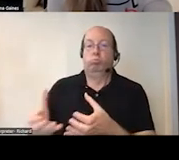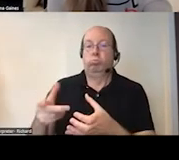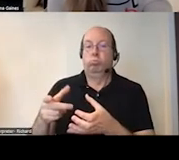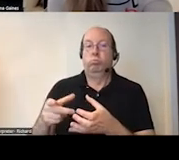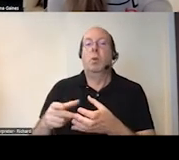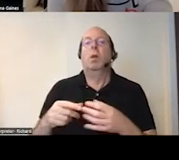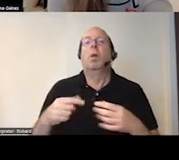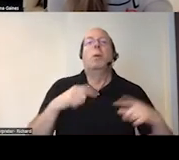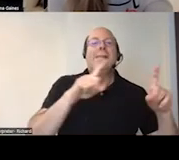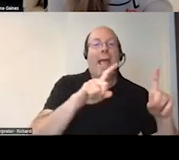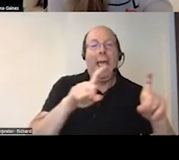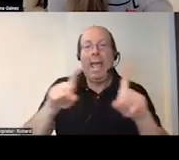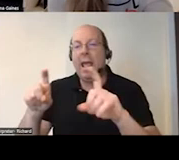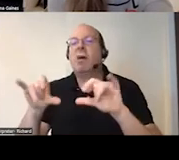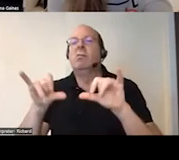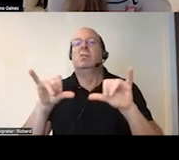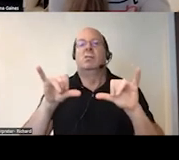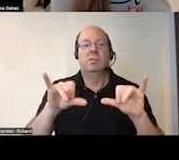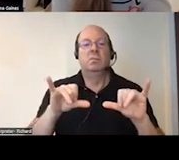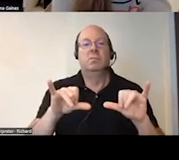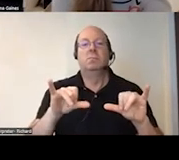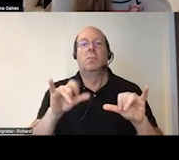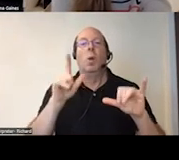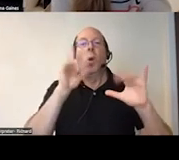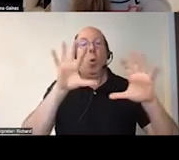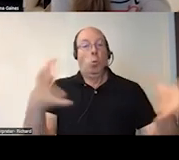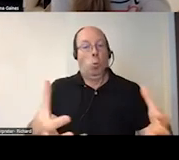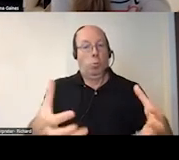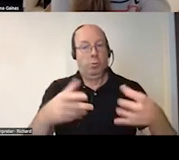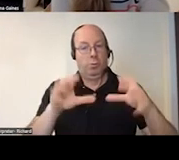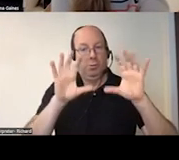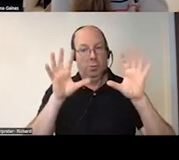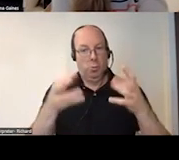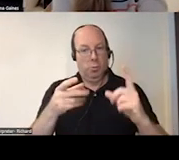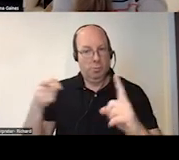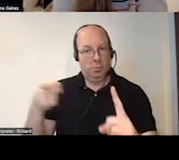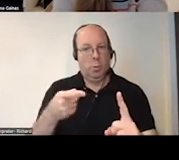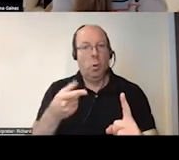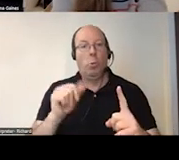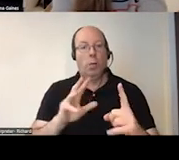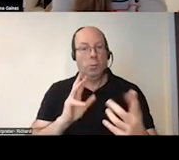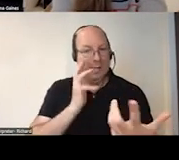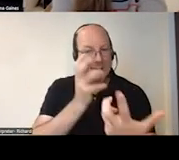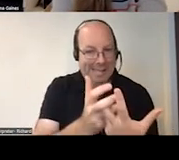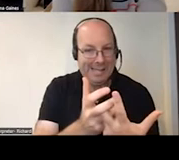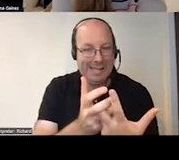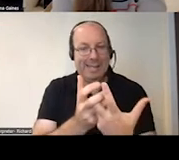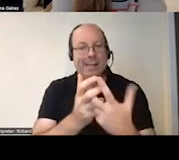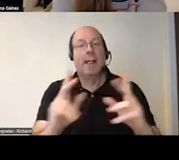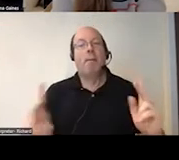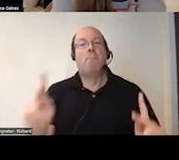error, understand what our target demographics is. And we try to pivot into the areas where we can connect with